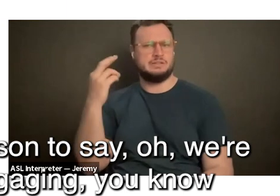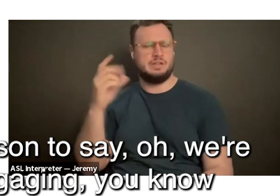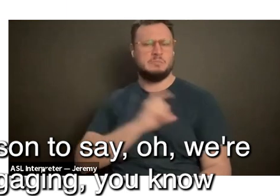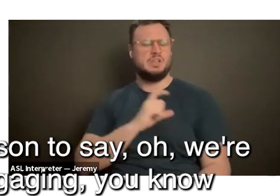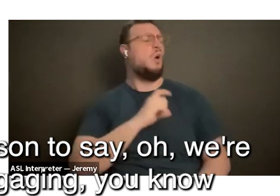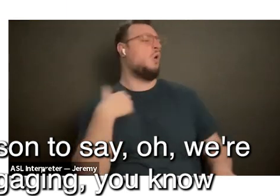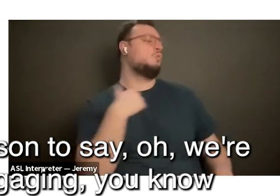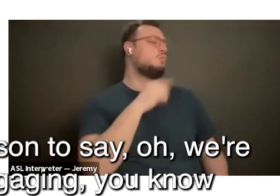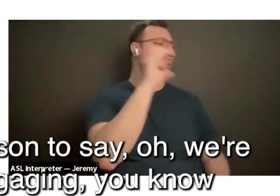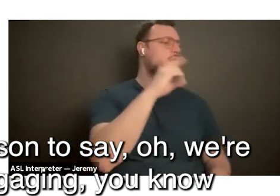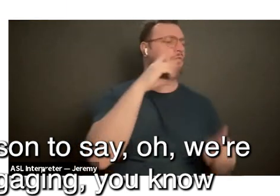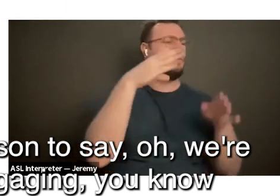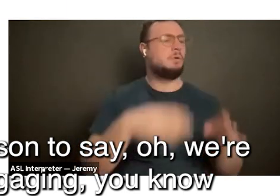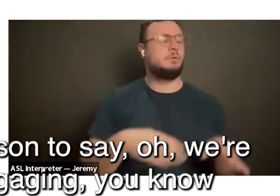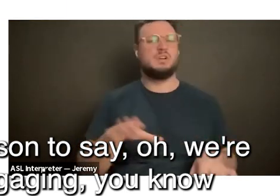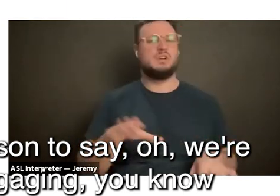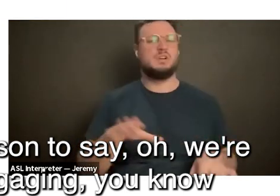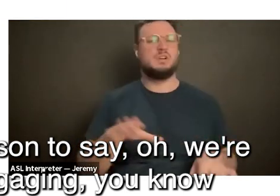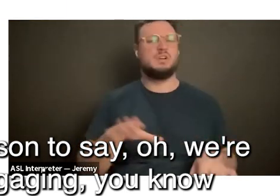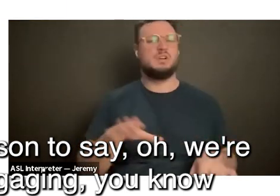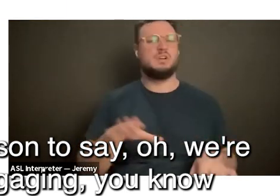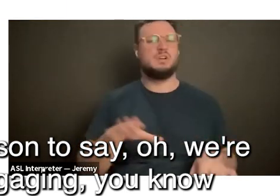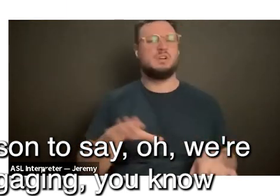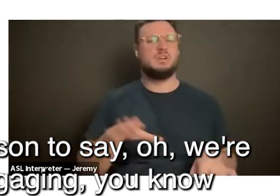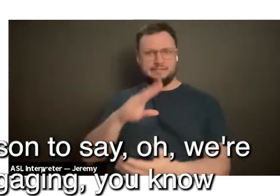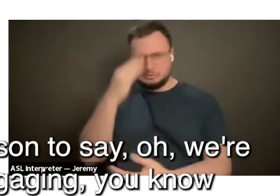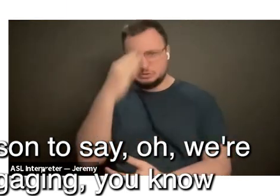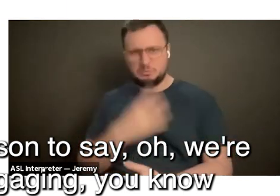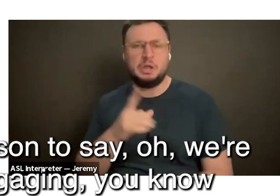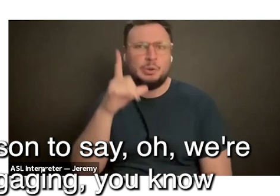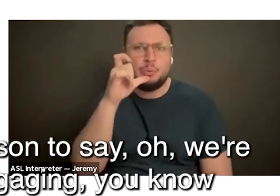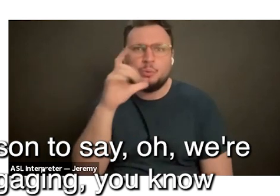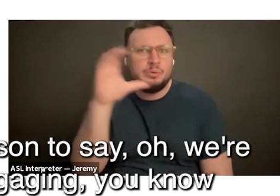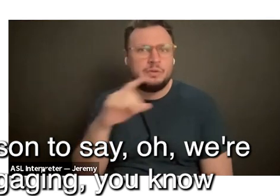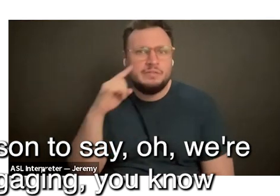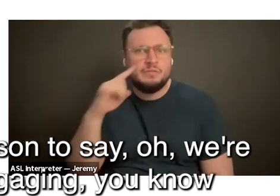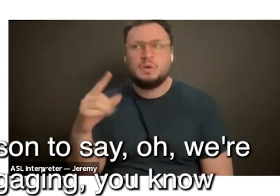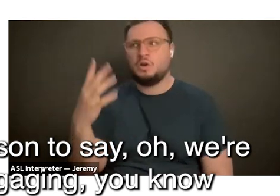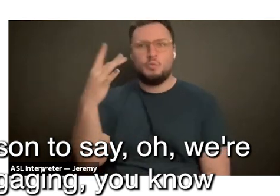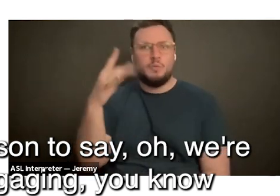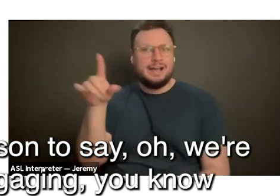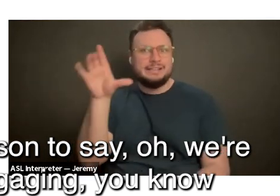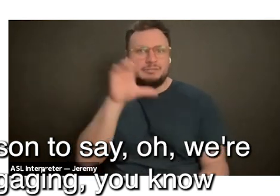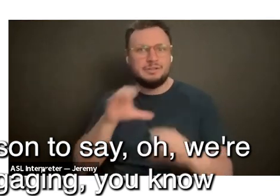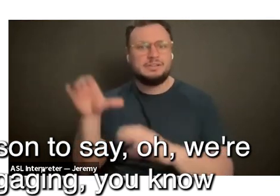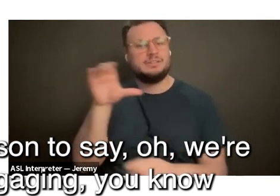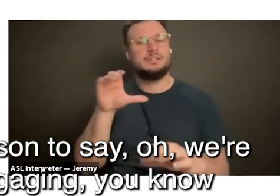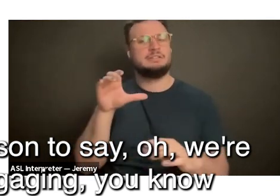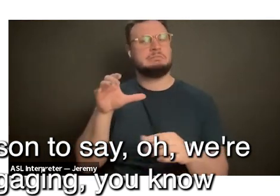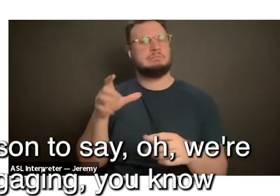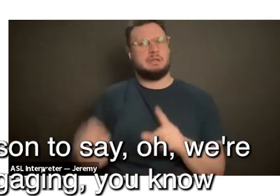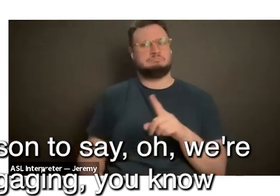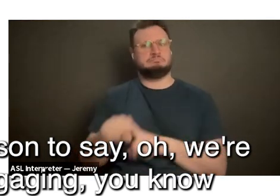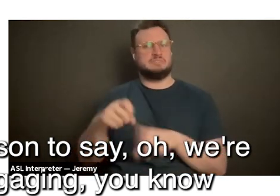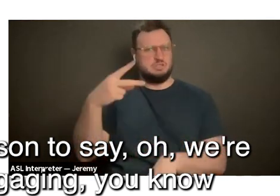somebody. We're not engaging." They're very just putting me at high risk. So I think we need to change the